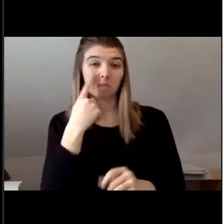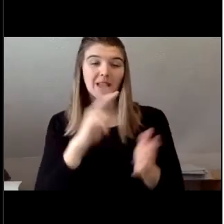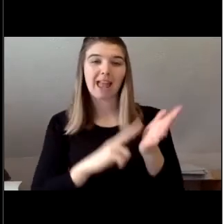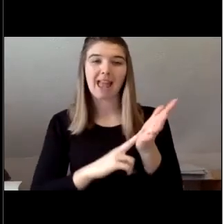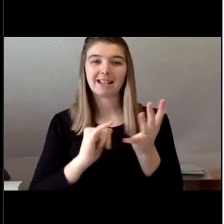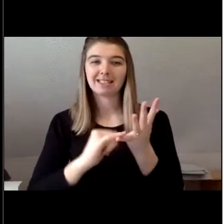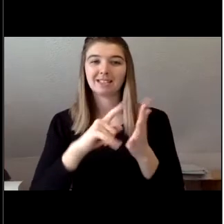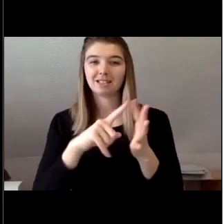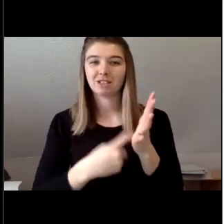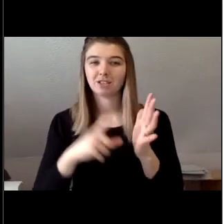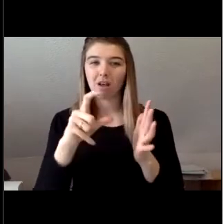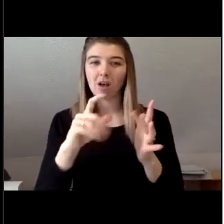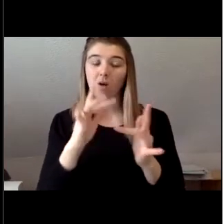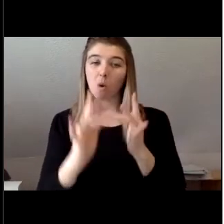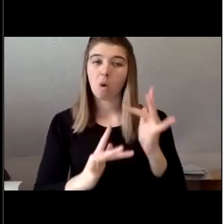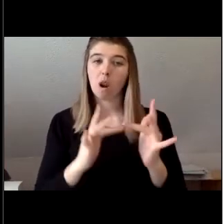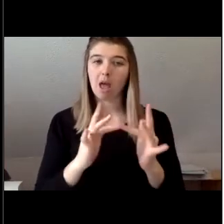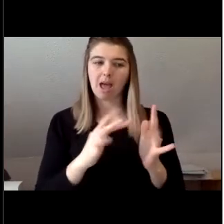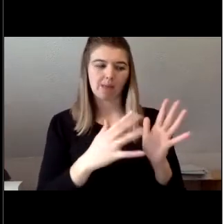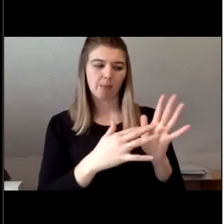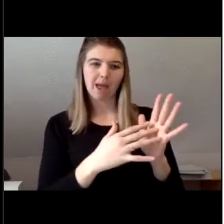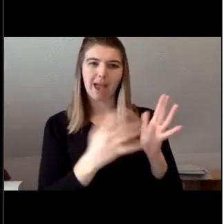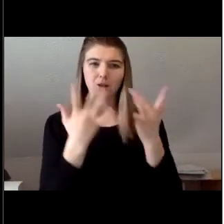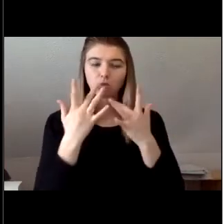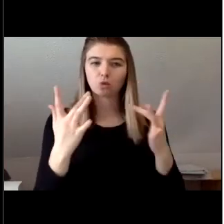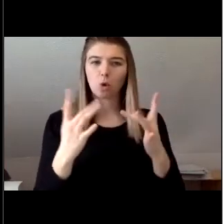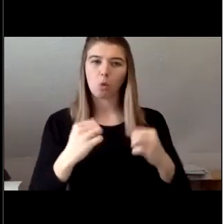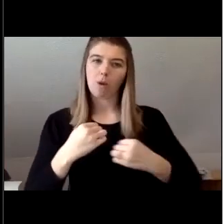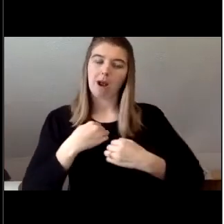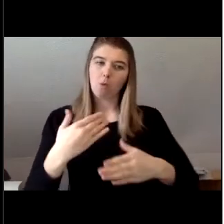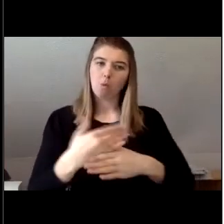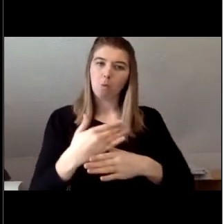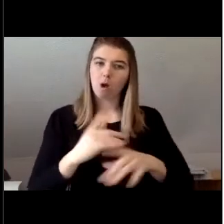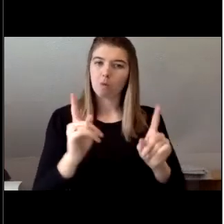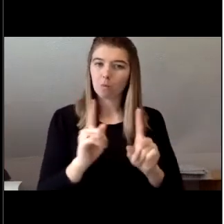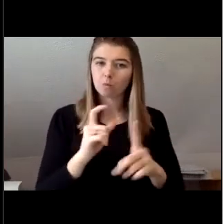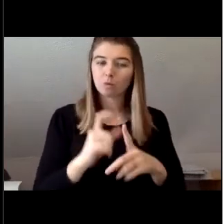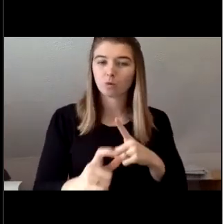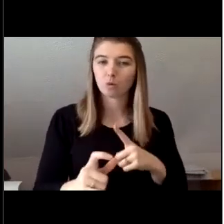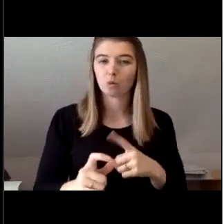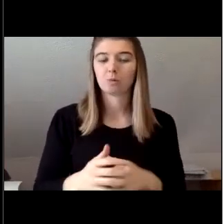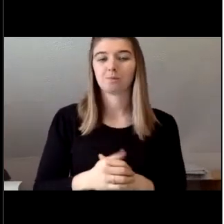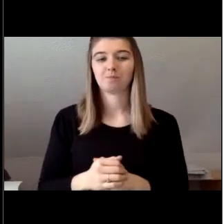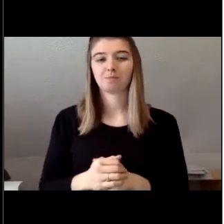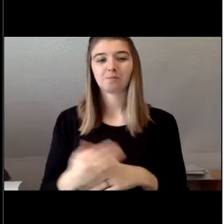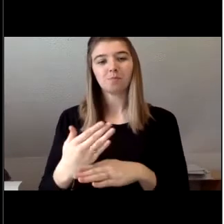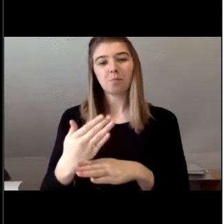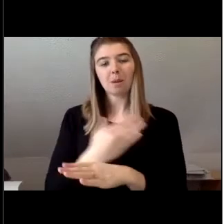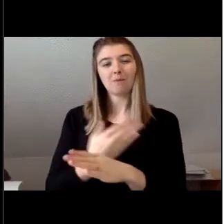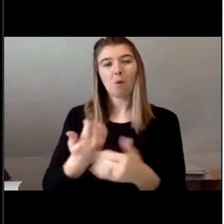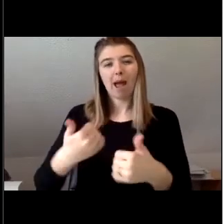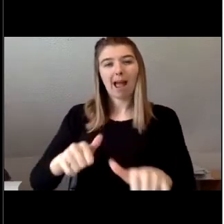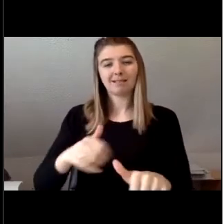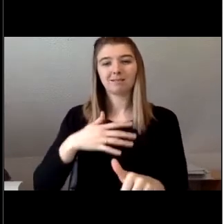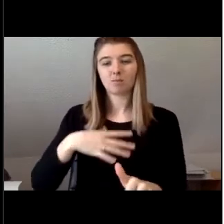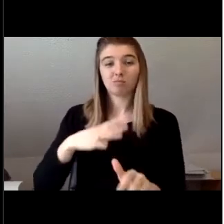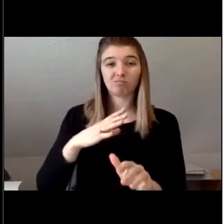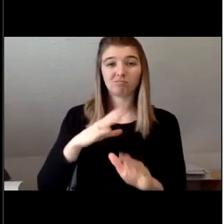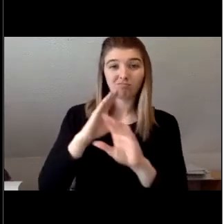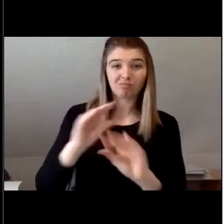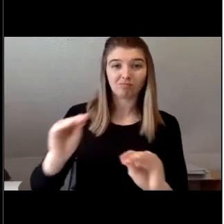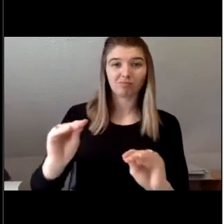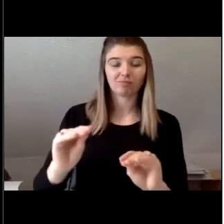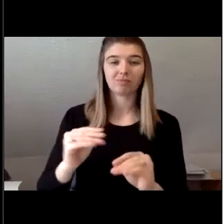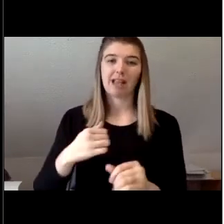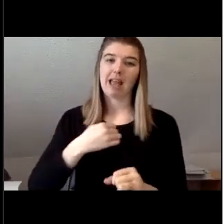mention a few programs that we have that aim to foster a more diverse scientific community.